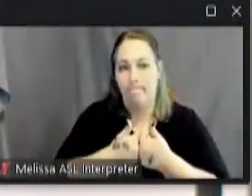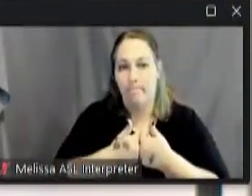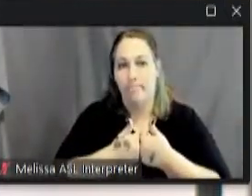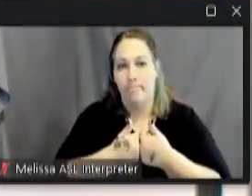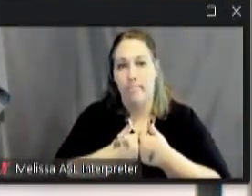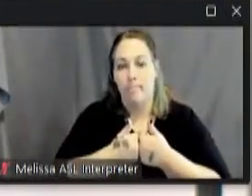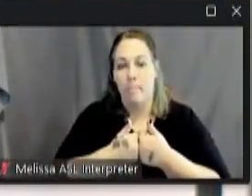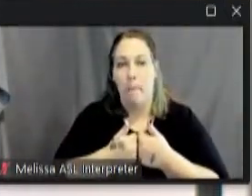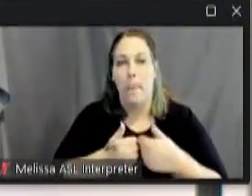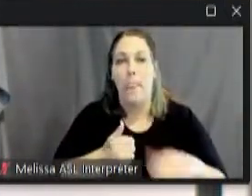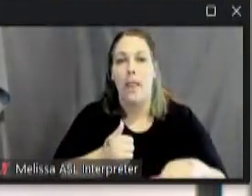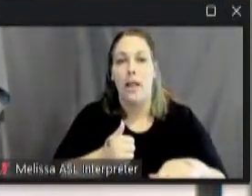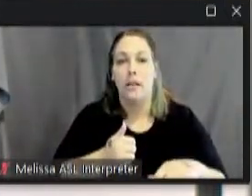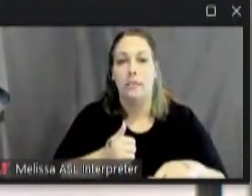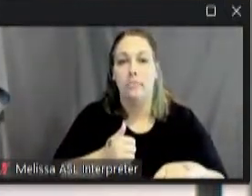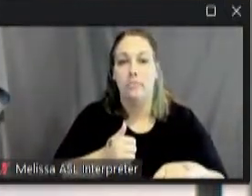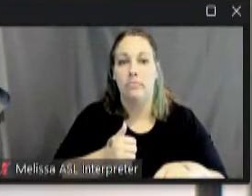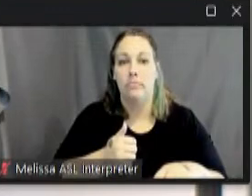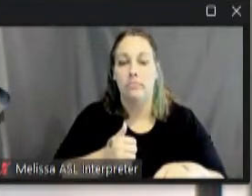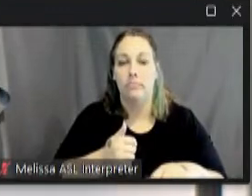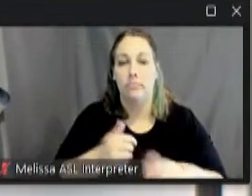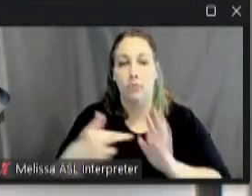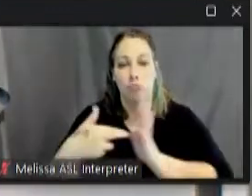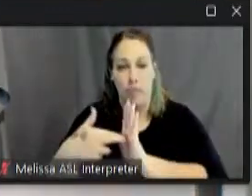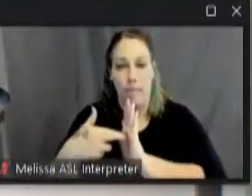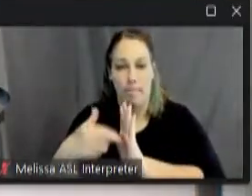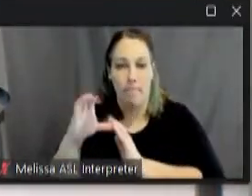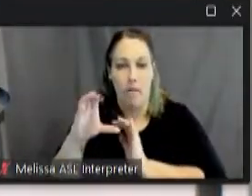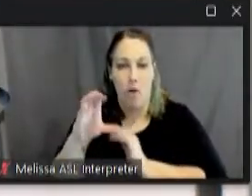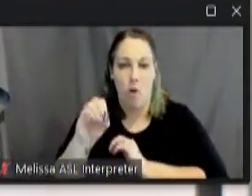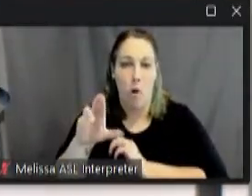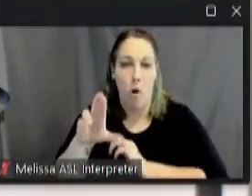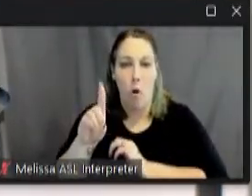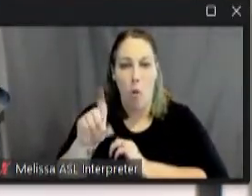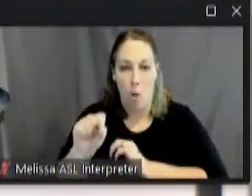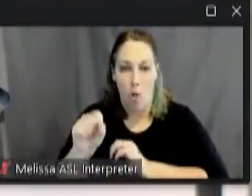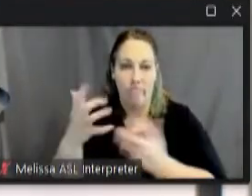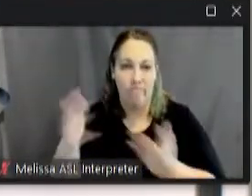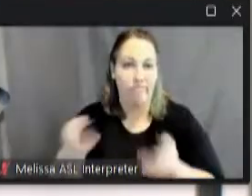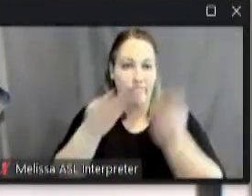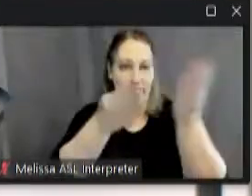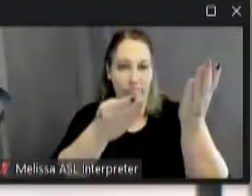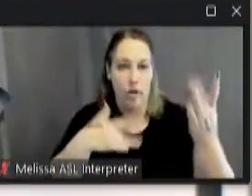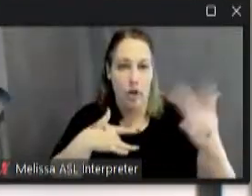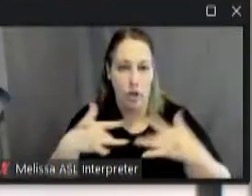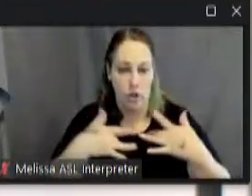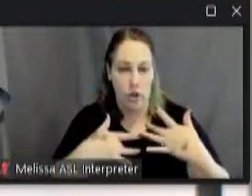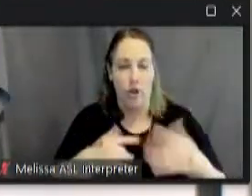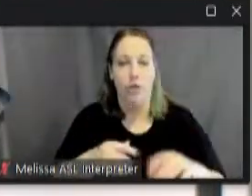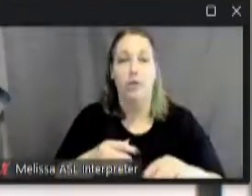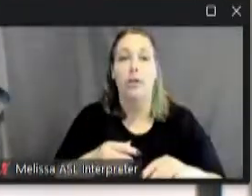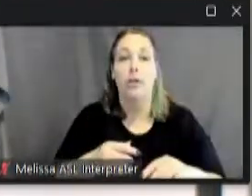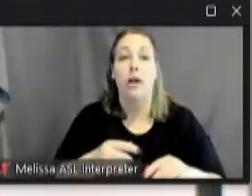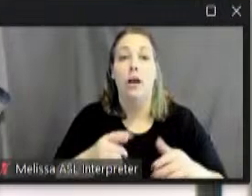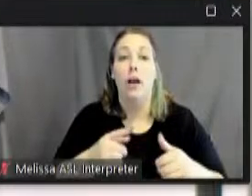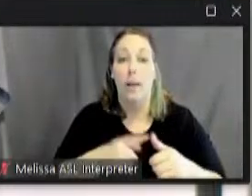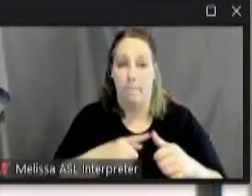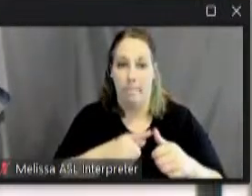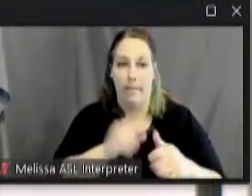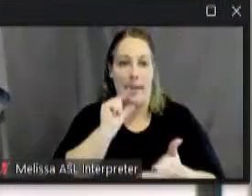the rapporteur, Carlos Bernal. This is guaranteeing